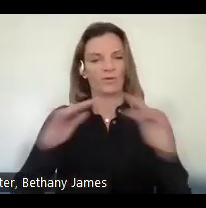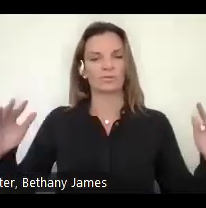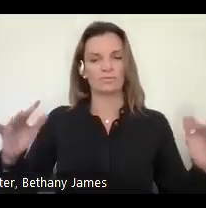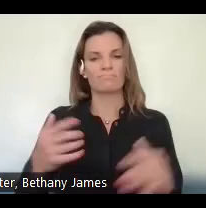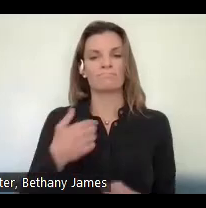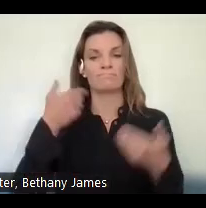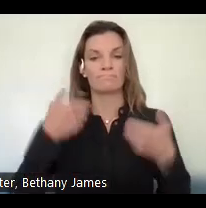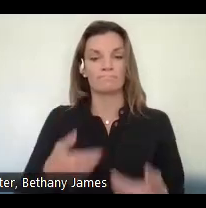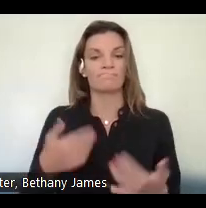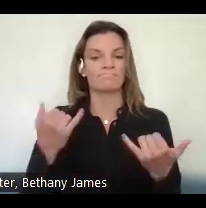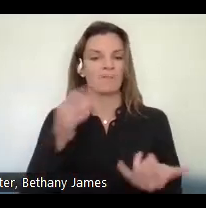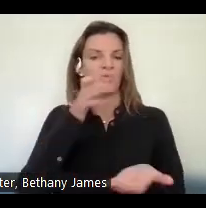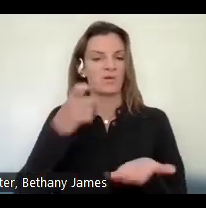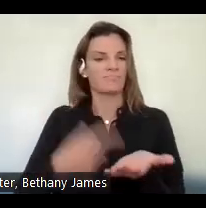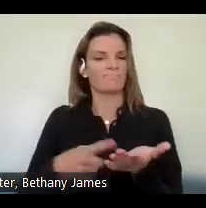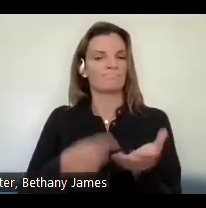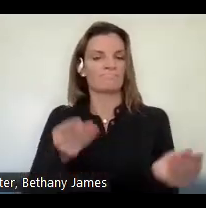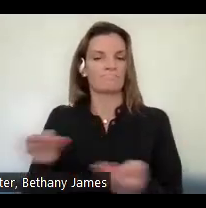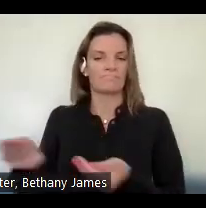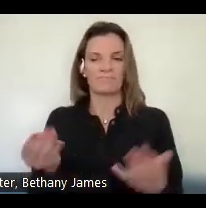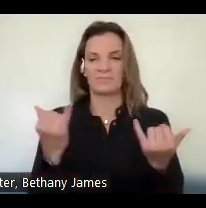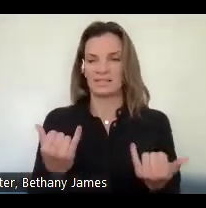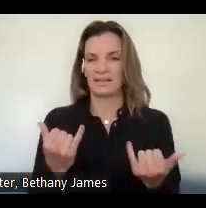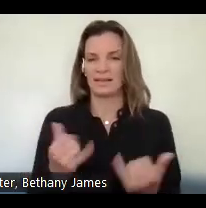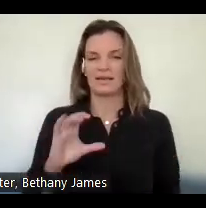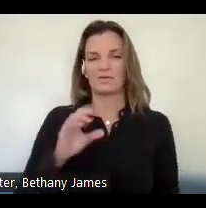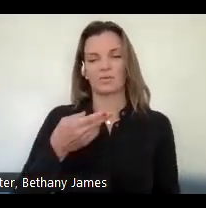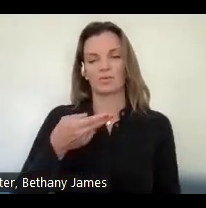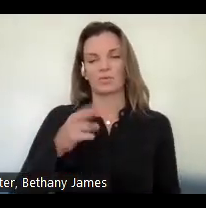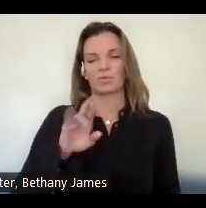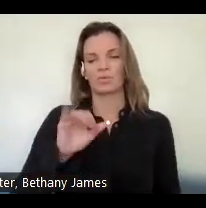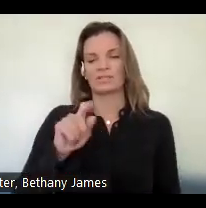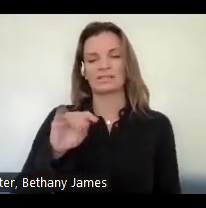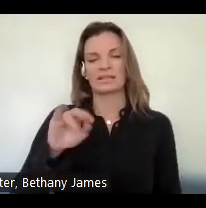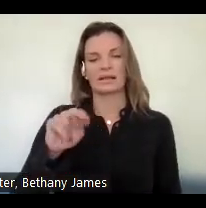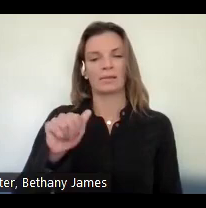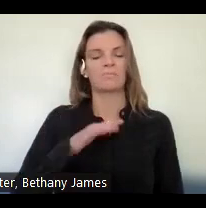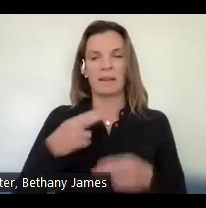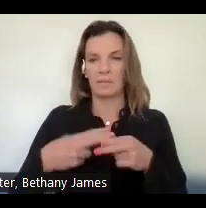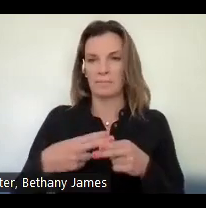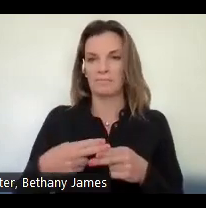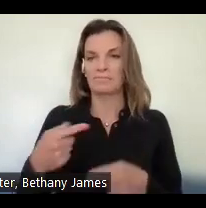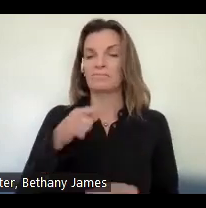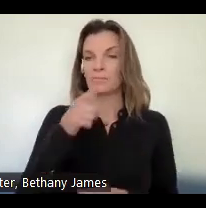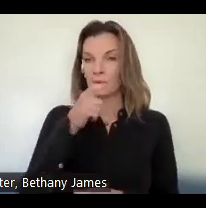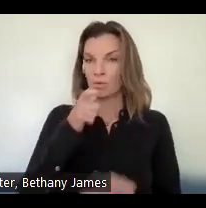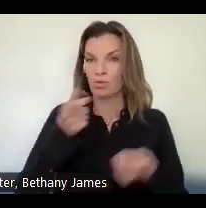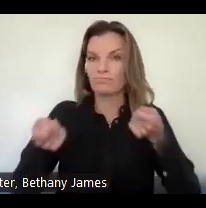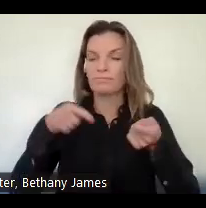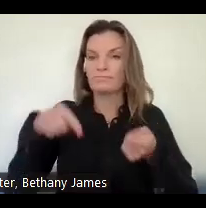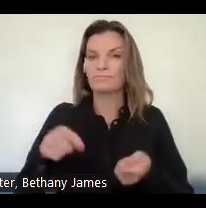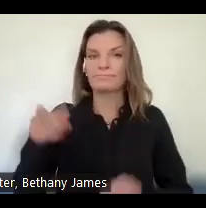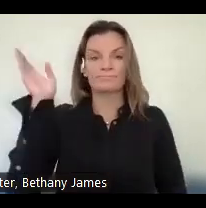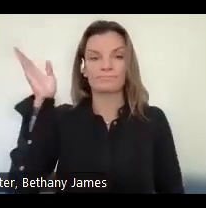will be your moderator for today. This presentation is presented by Michigan Department of Labor and Economic Opportunity